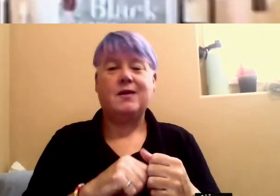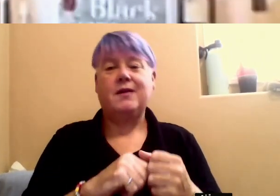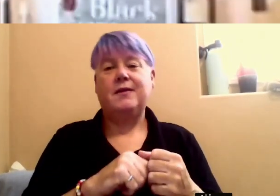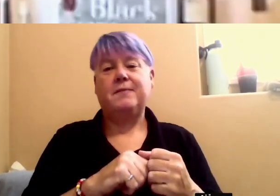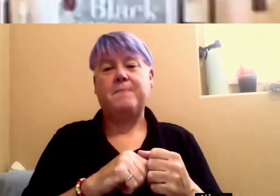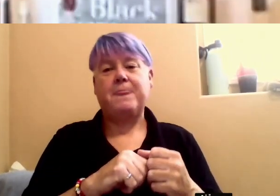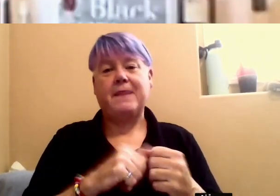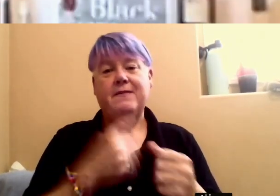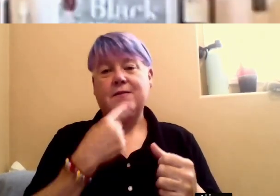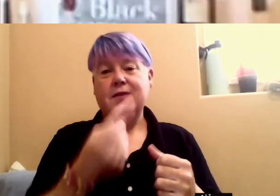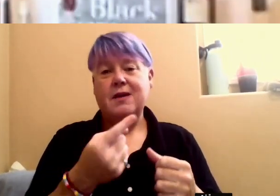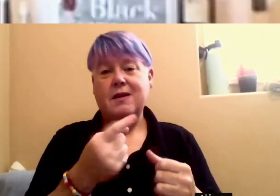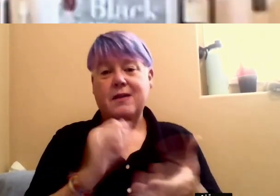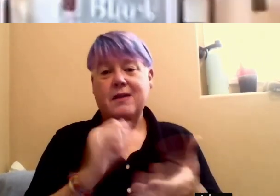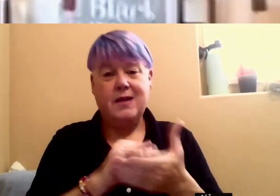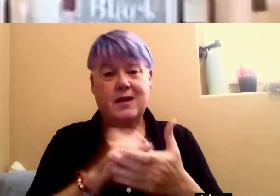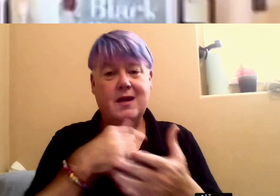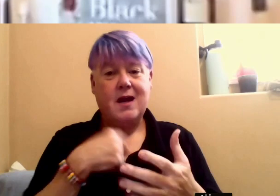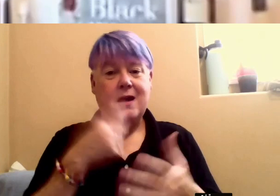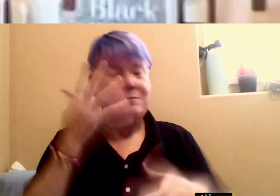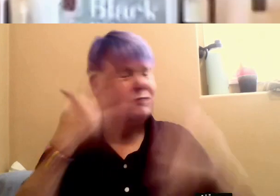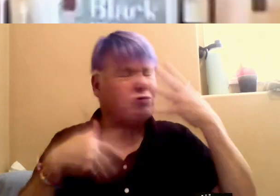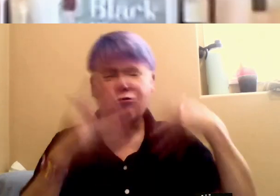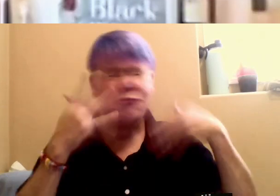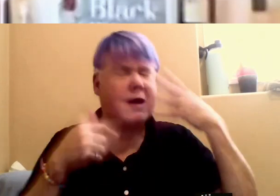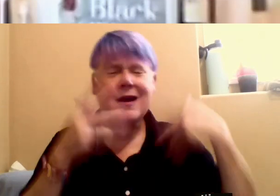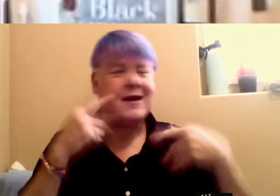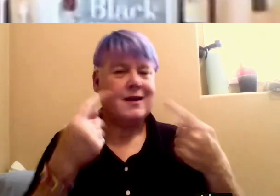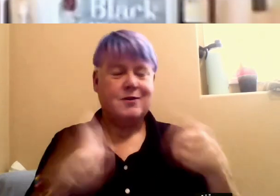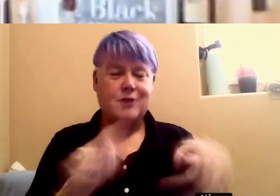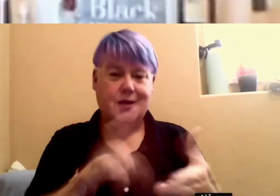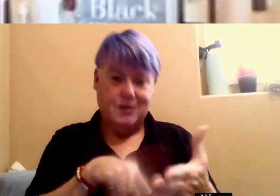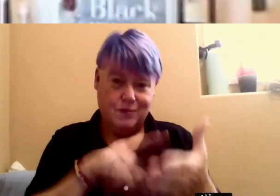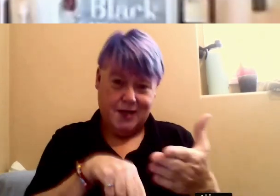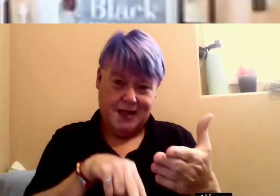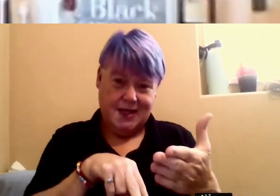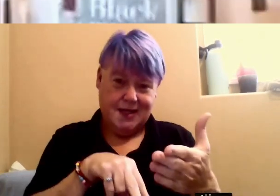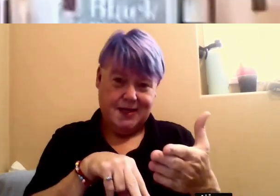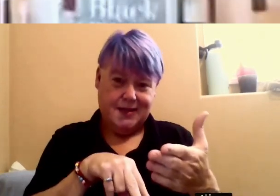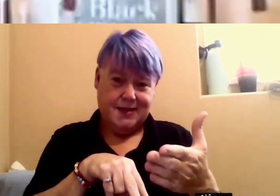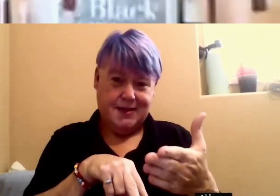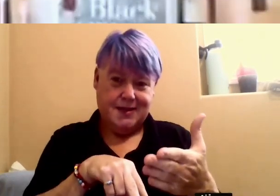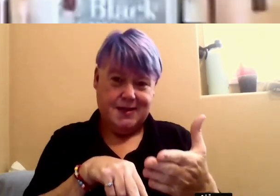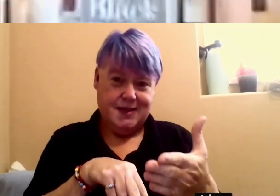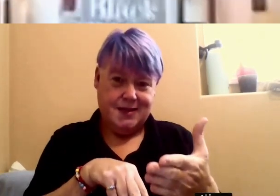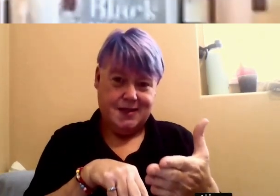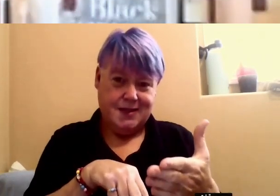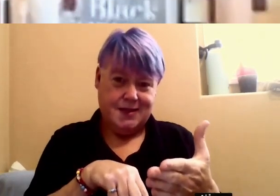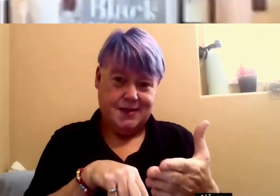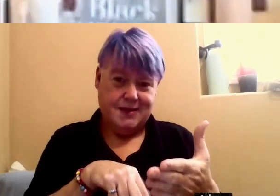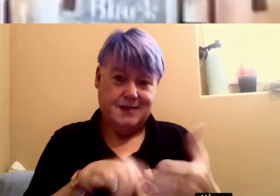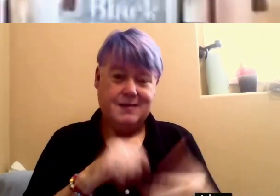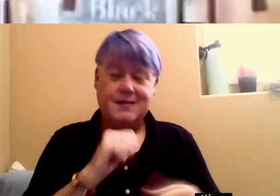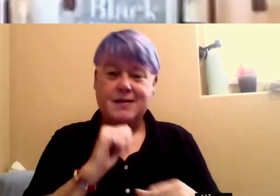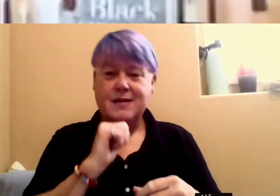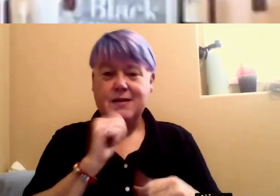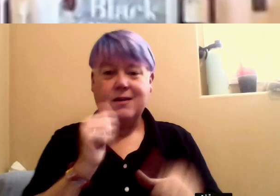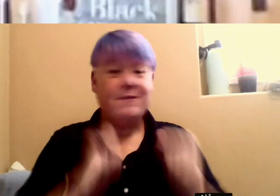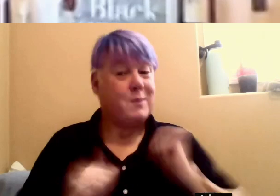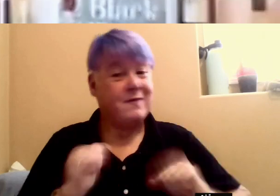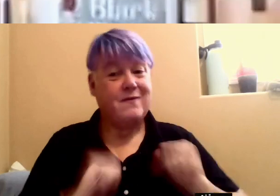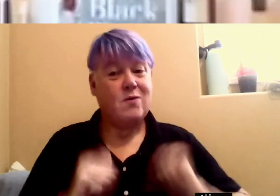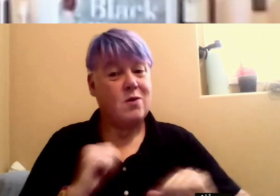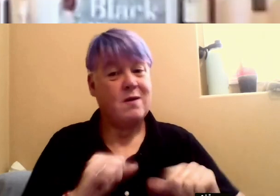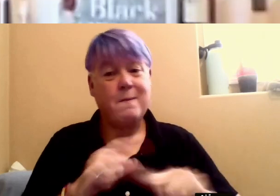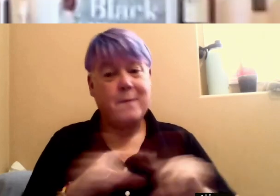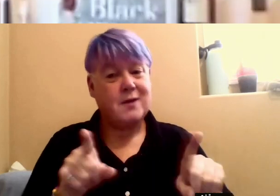can tell that I'm like bawling and trying to just like read, and trying to like not be performative, but to try and be